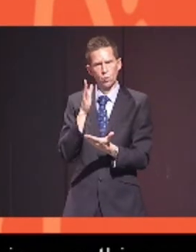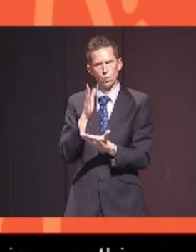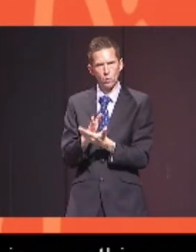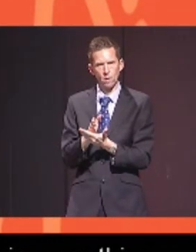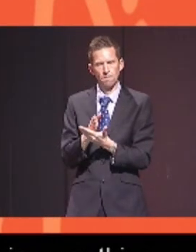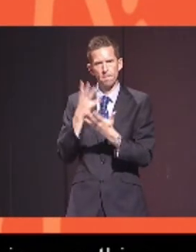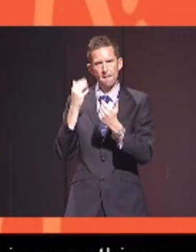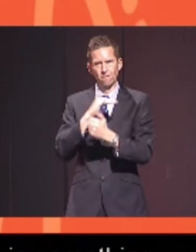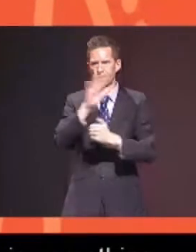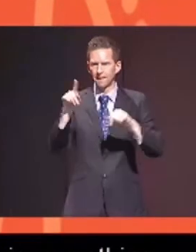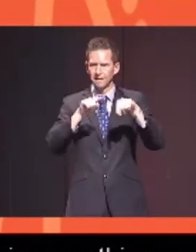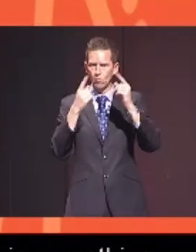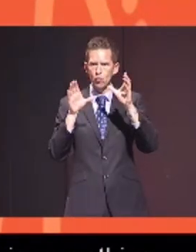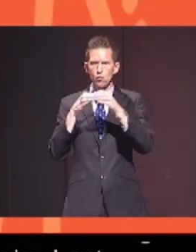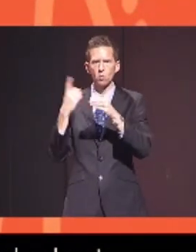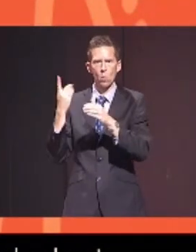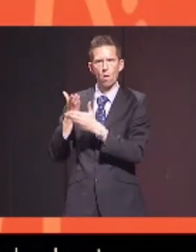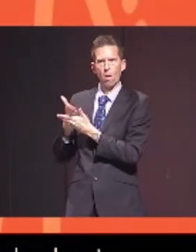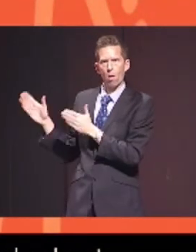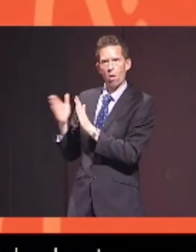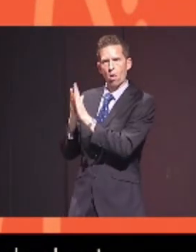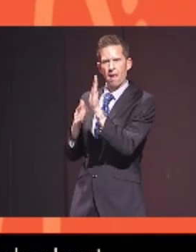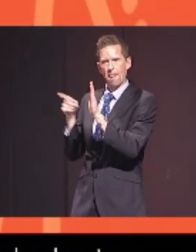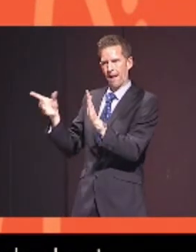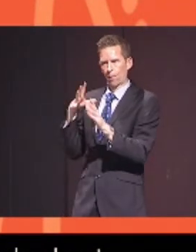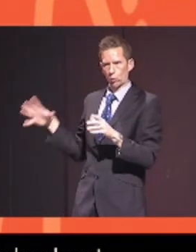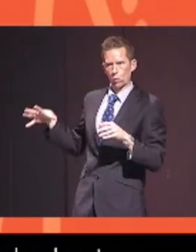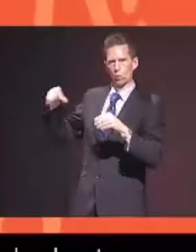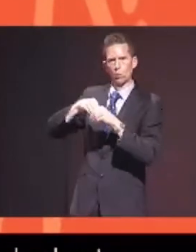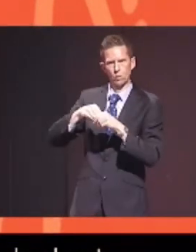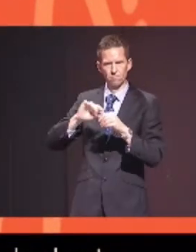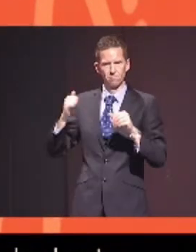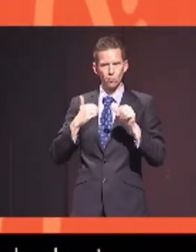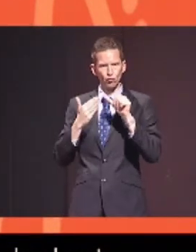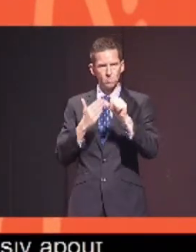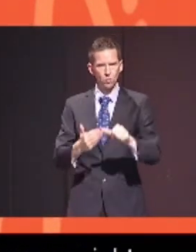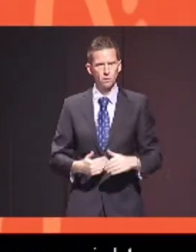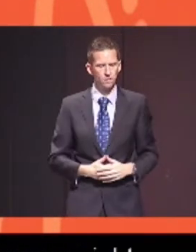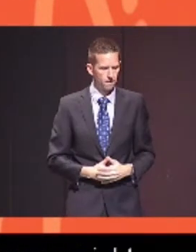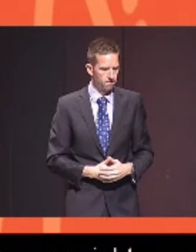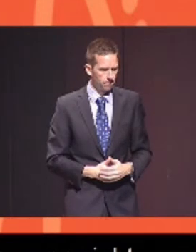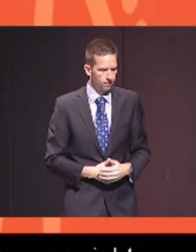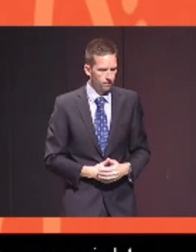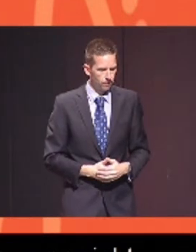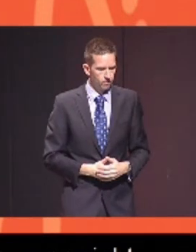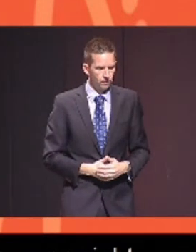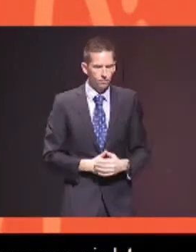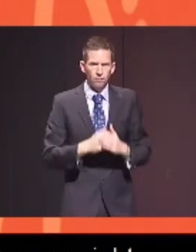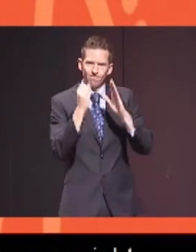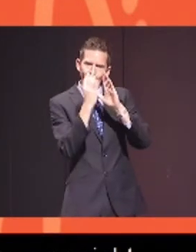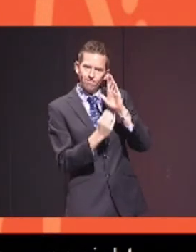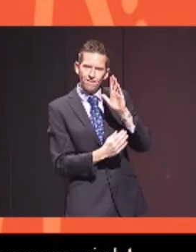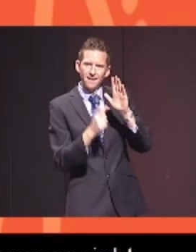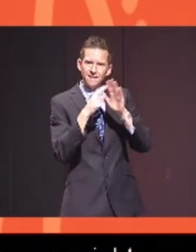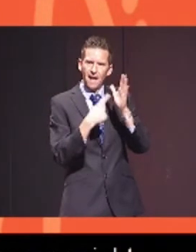bringing all the groups left behind into the response right now. Generating data and evidence. There